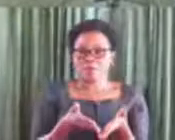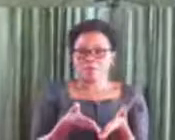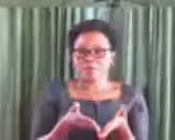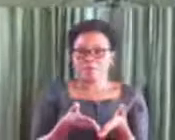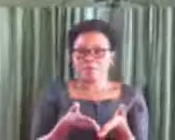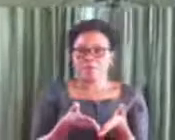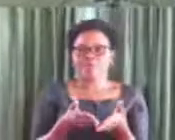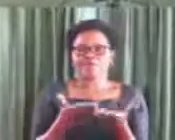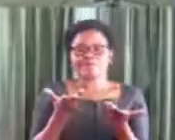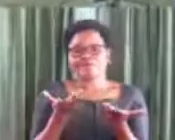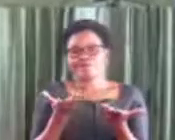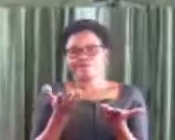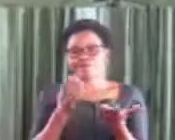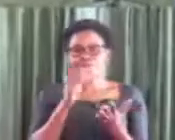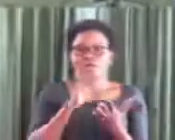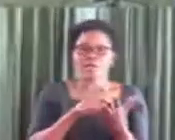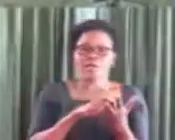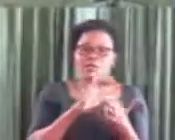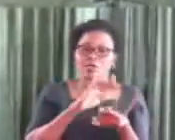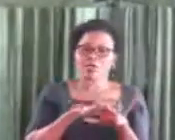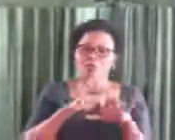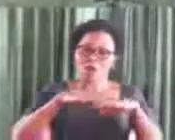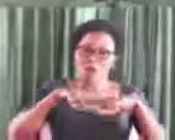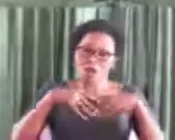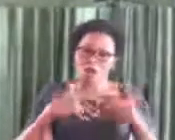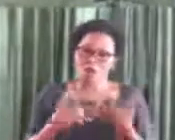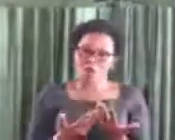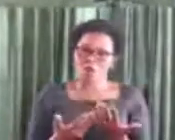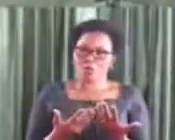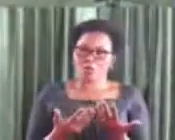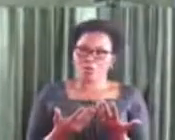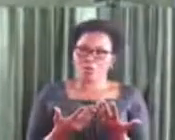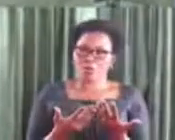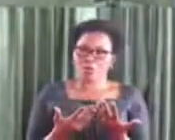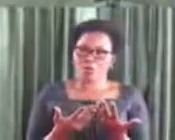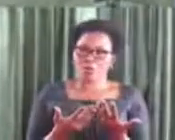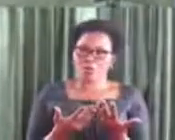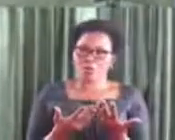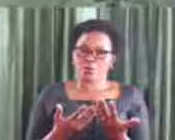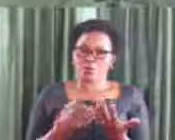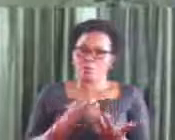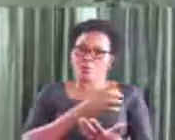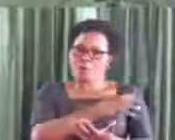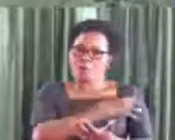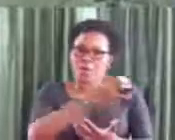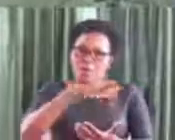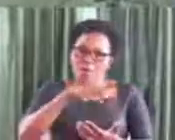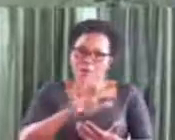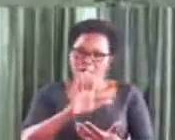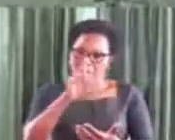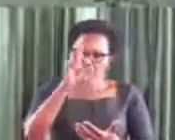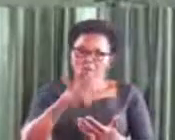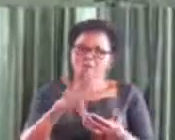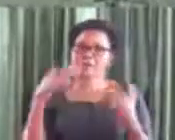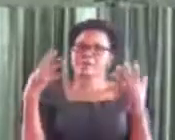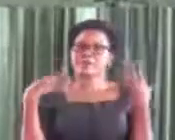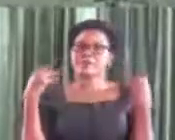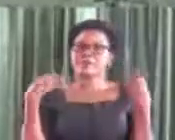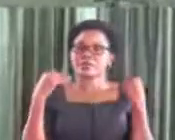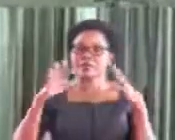on how its jurisdiction is to be exercised.